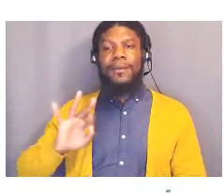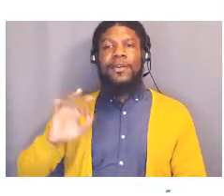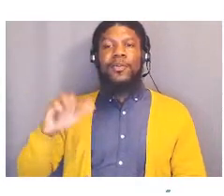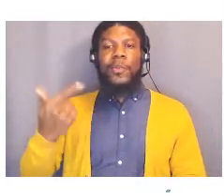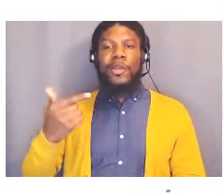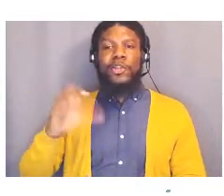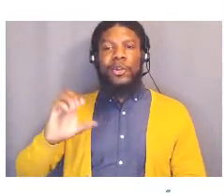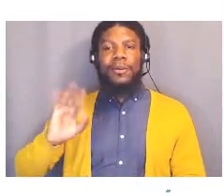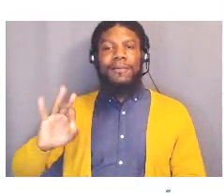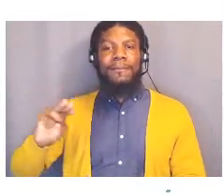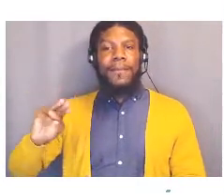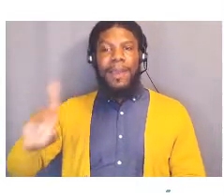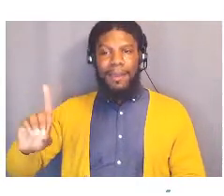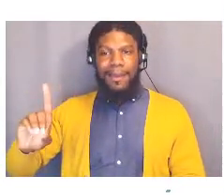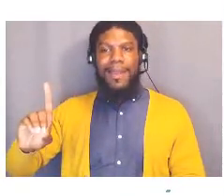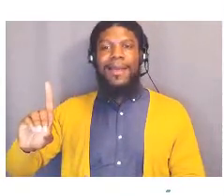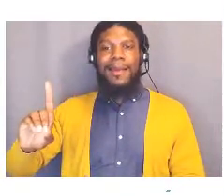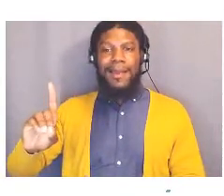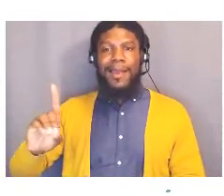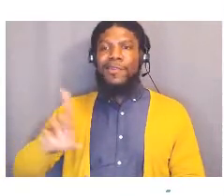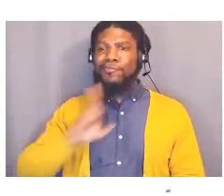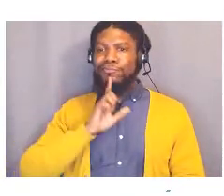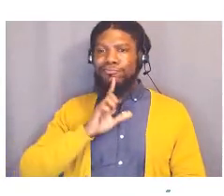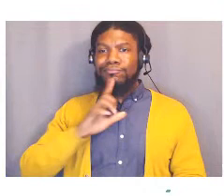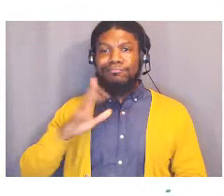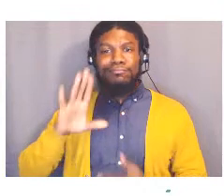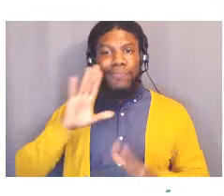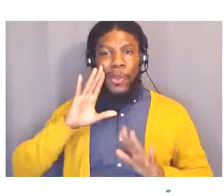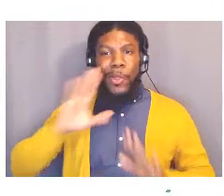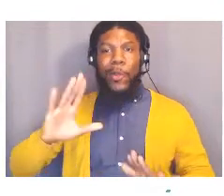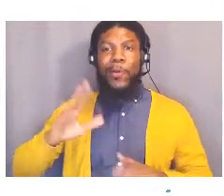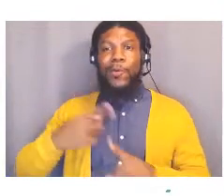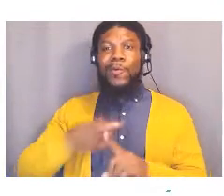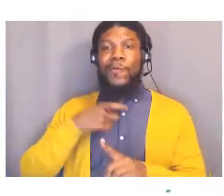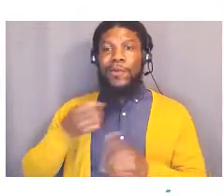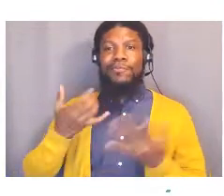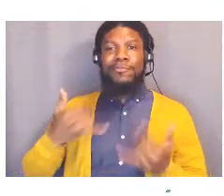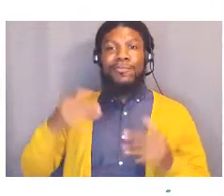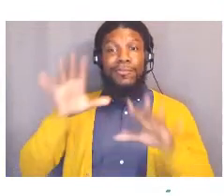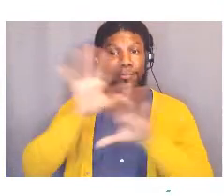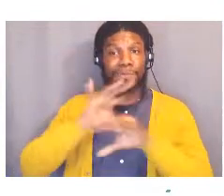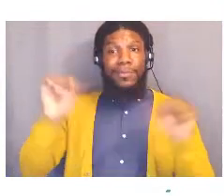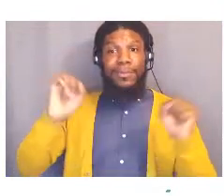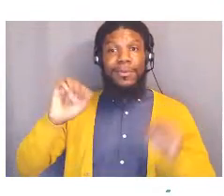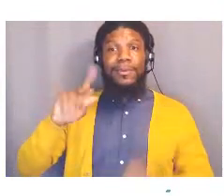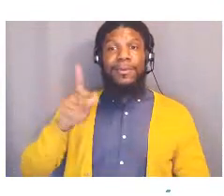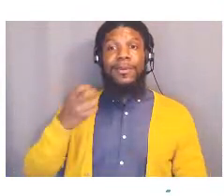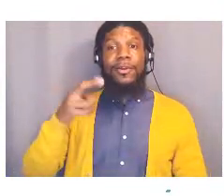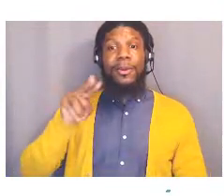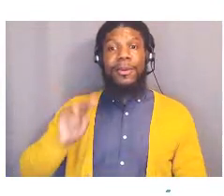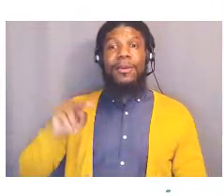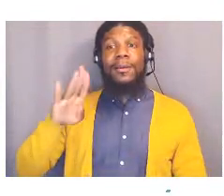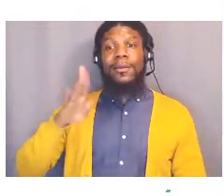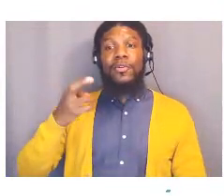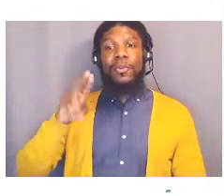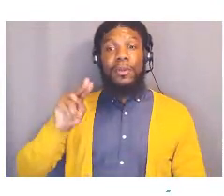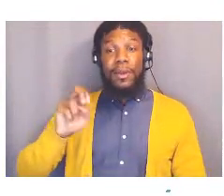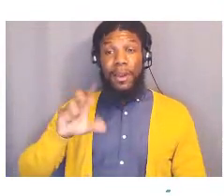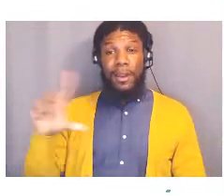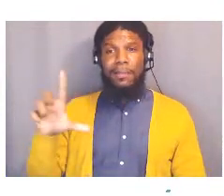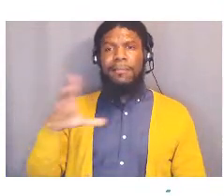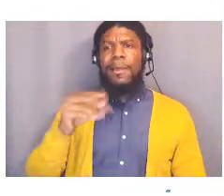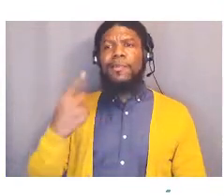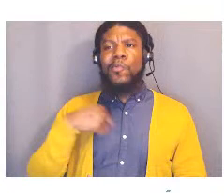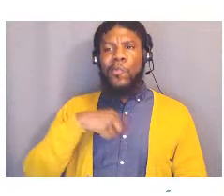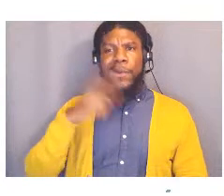of Maryland. I bring you greetings from our current president, Karen Burnell, and we